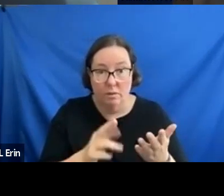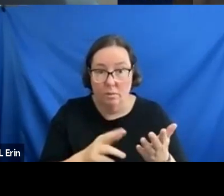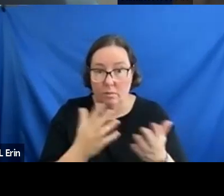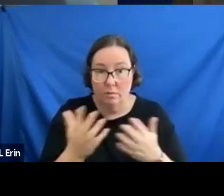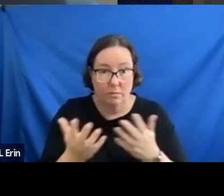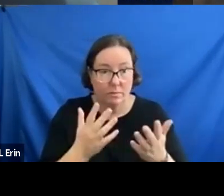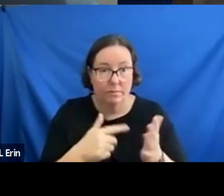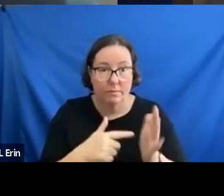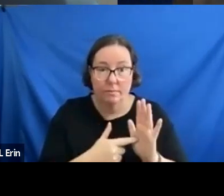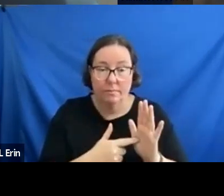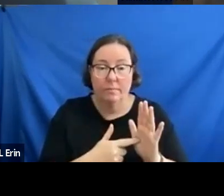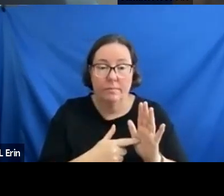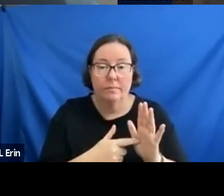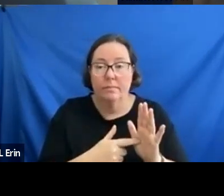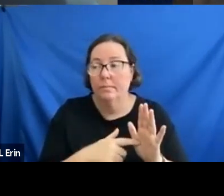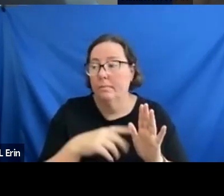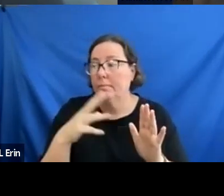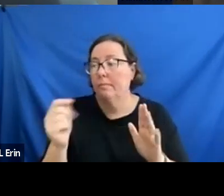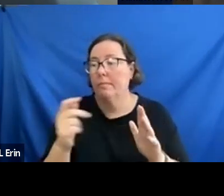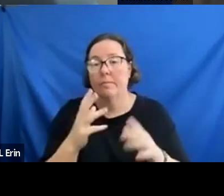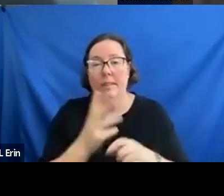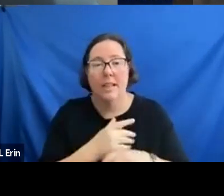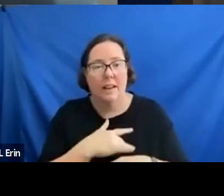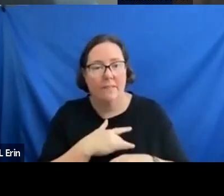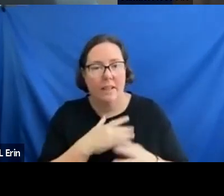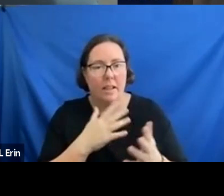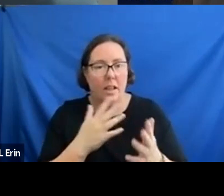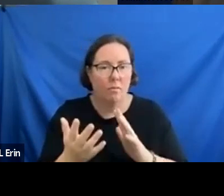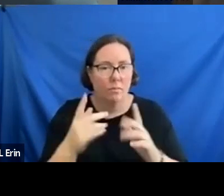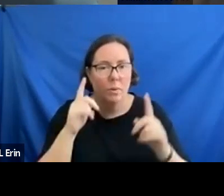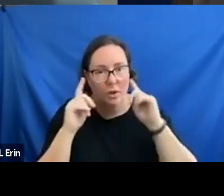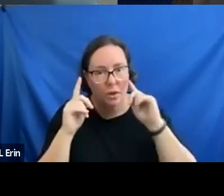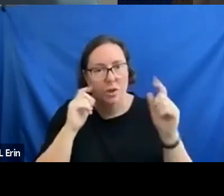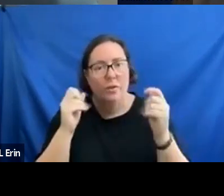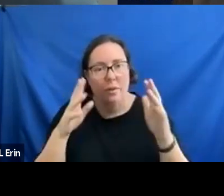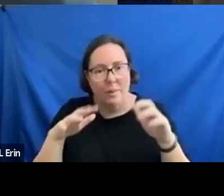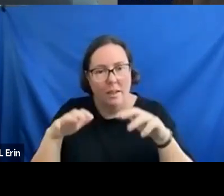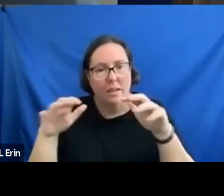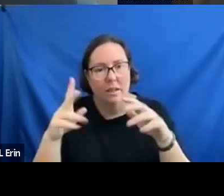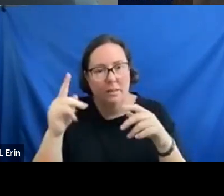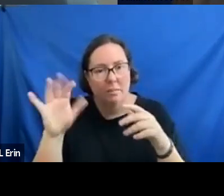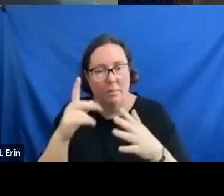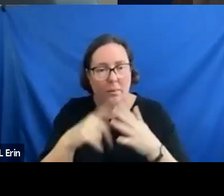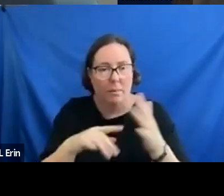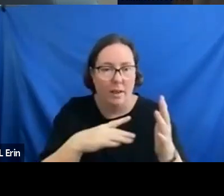was, and get a sense of, we've heard from many in the public about what